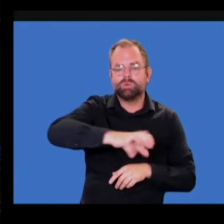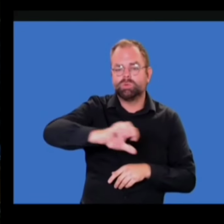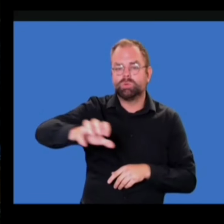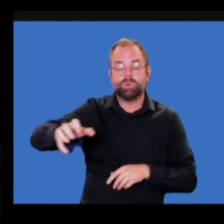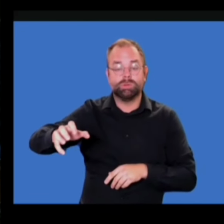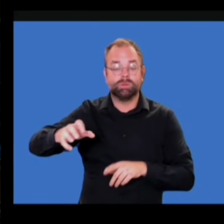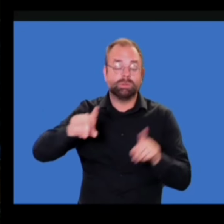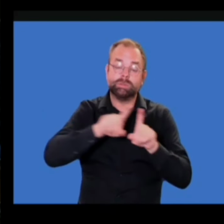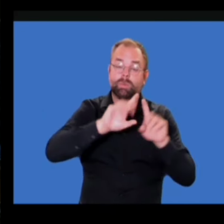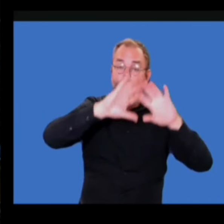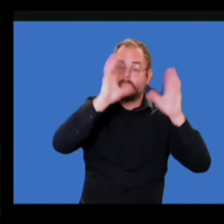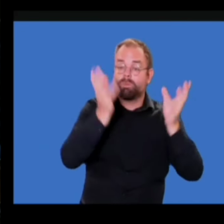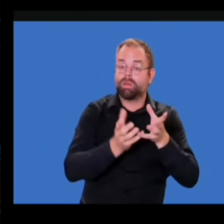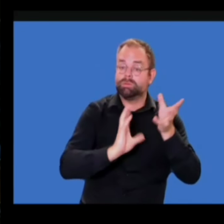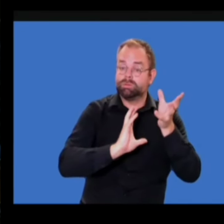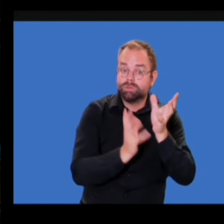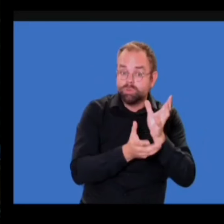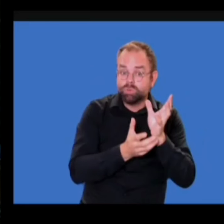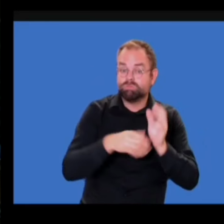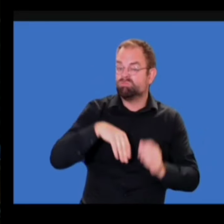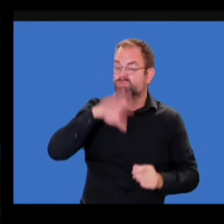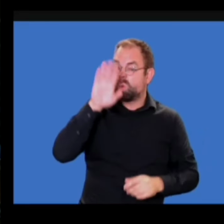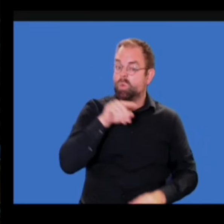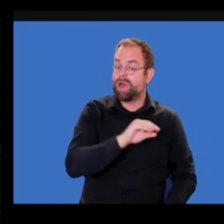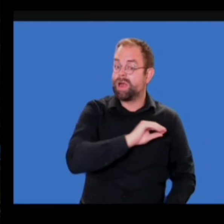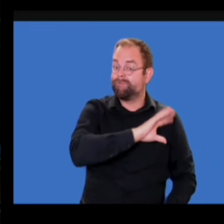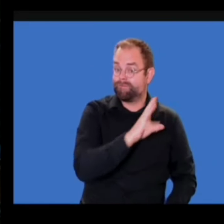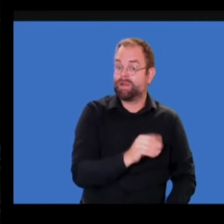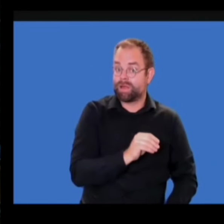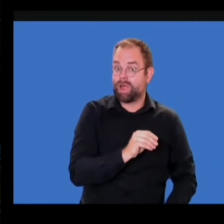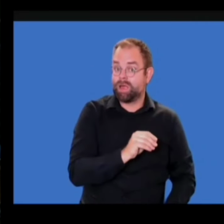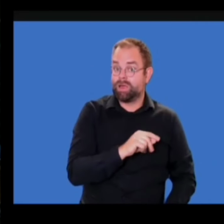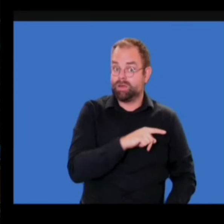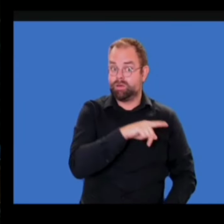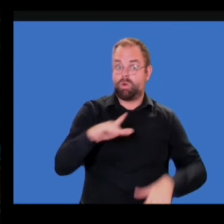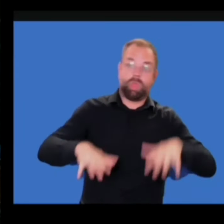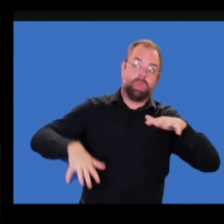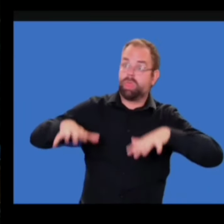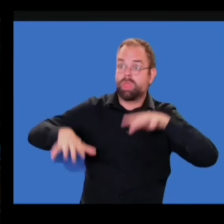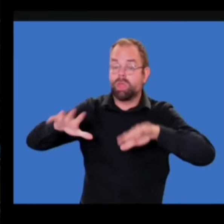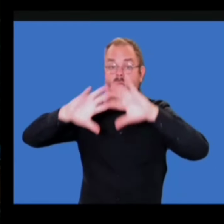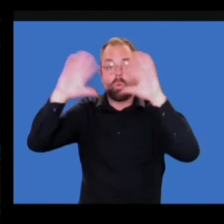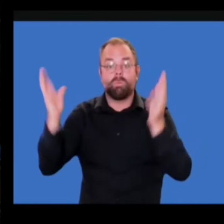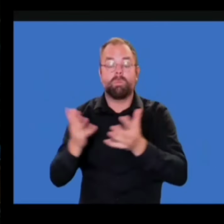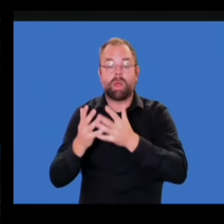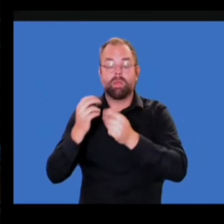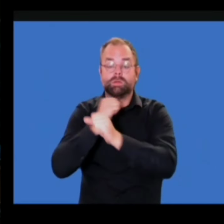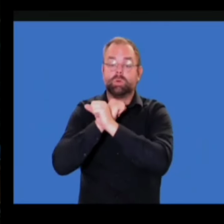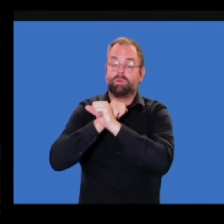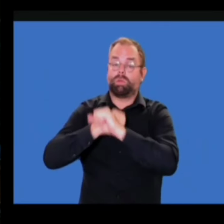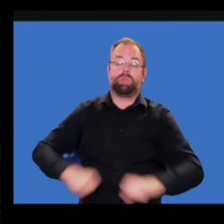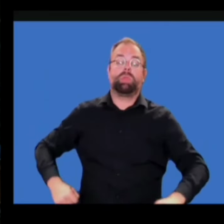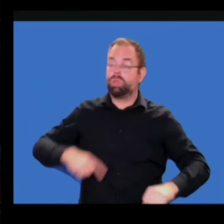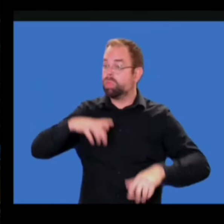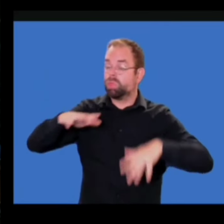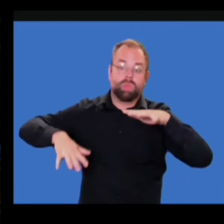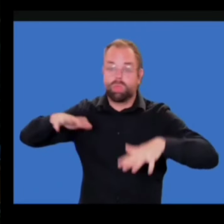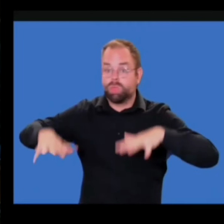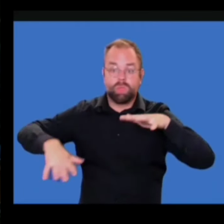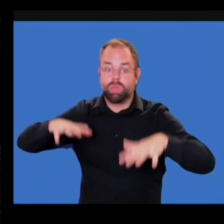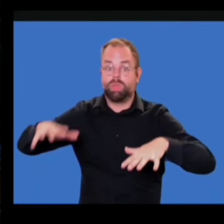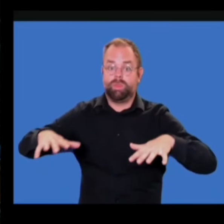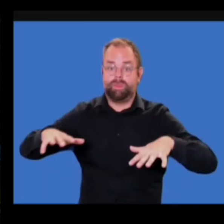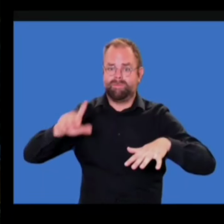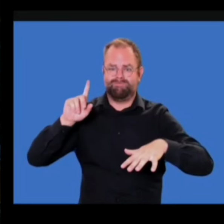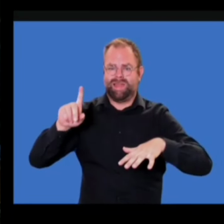Council must be a priority. The current structure, established after World War II, no